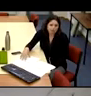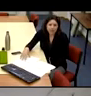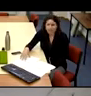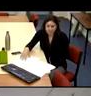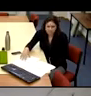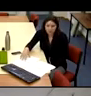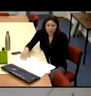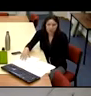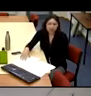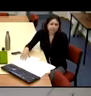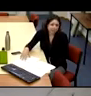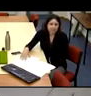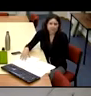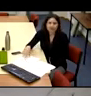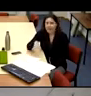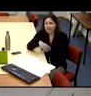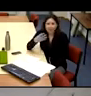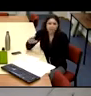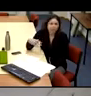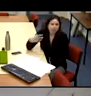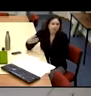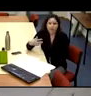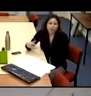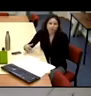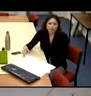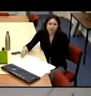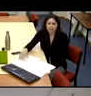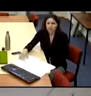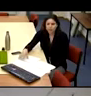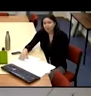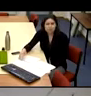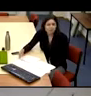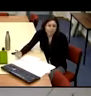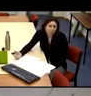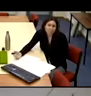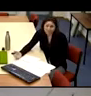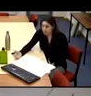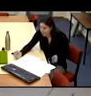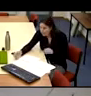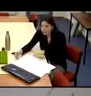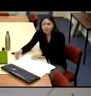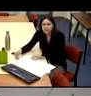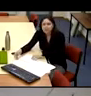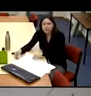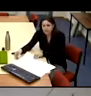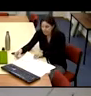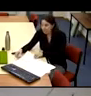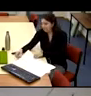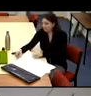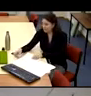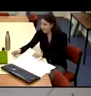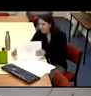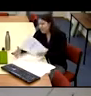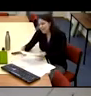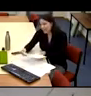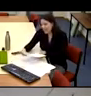like Batman and Catwoman and Spider-Man, and how they felt refugees were kind of like that, which I thought was a rather unique and interesting way of looking at it.